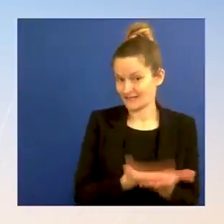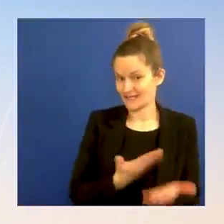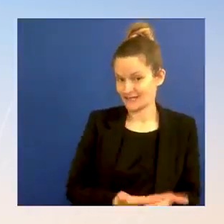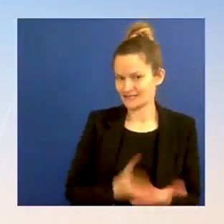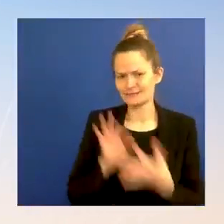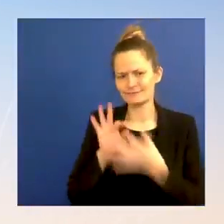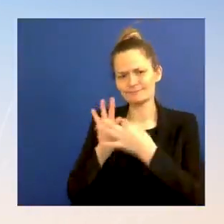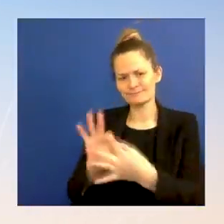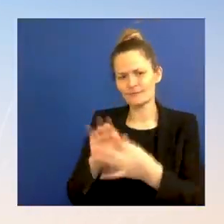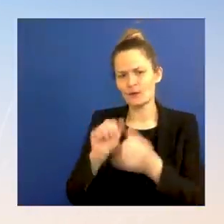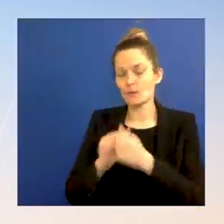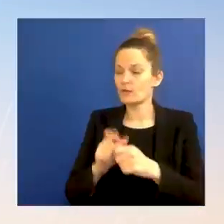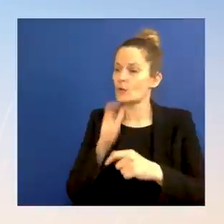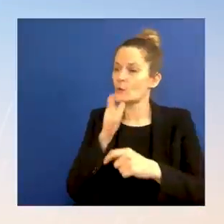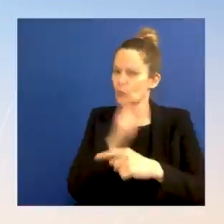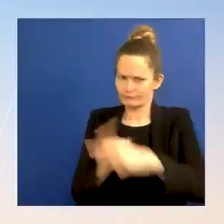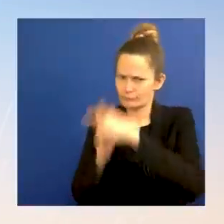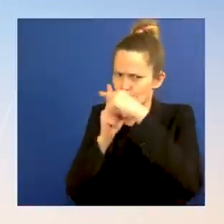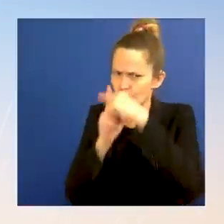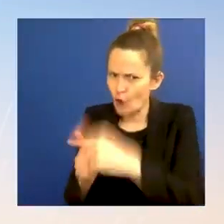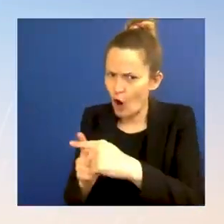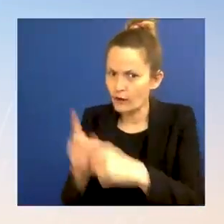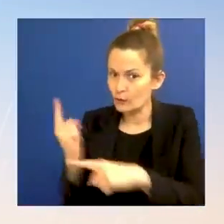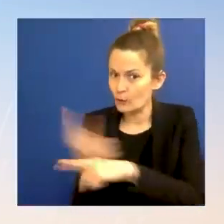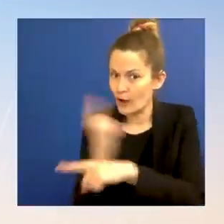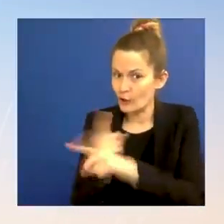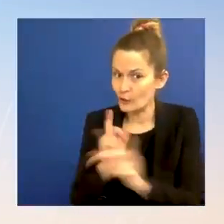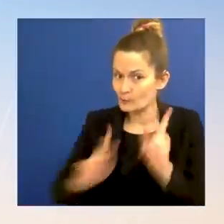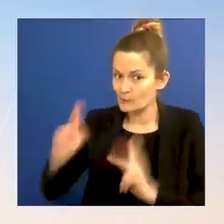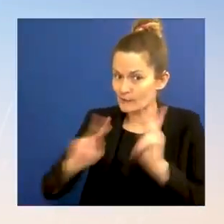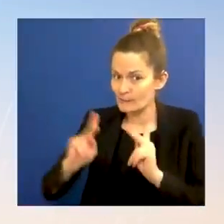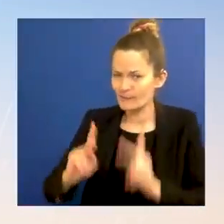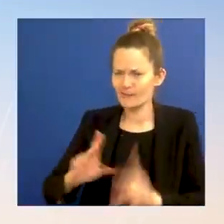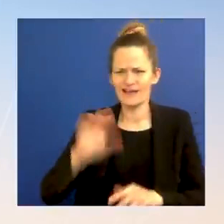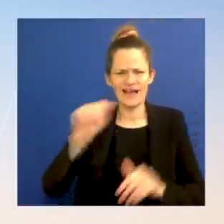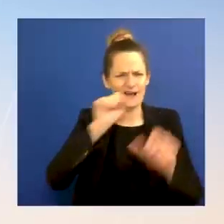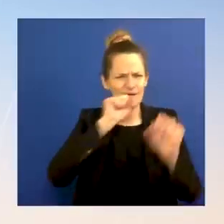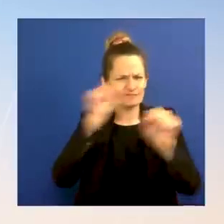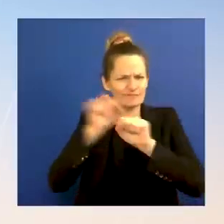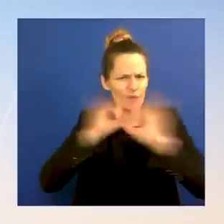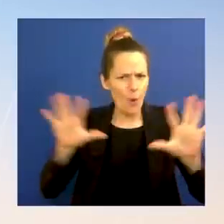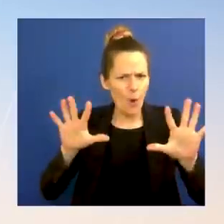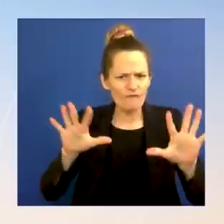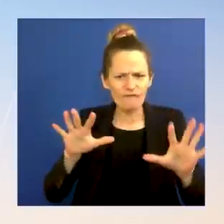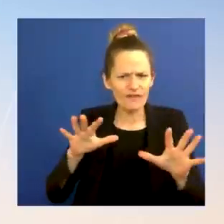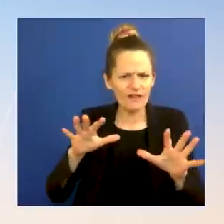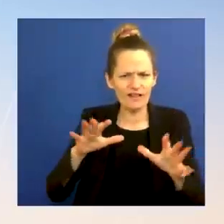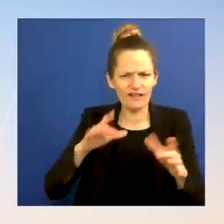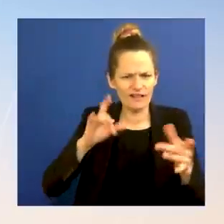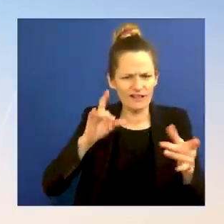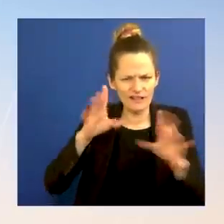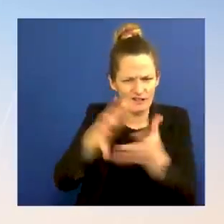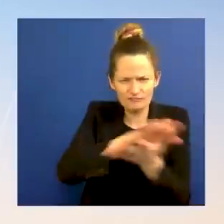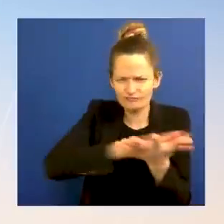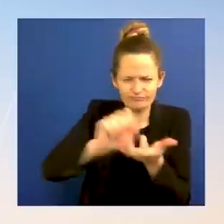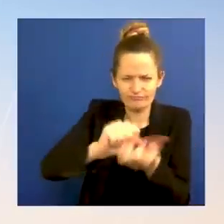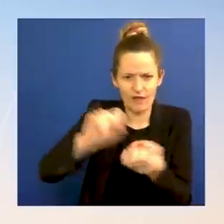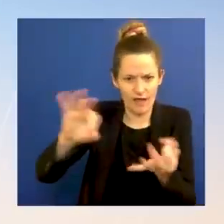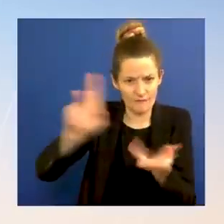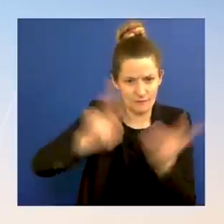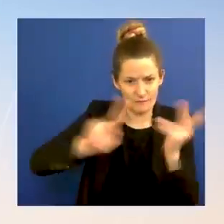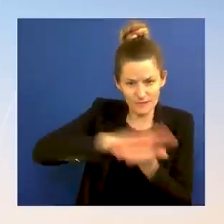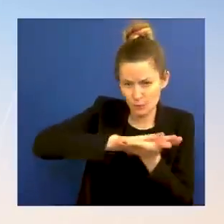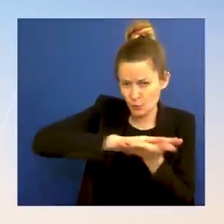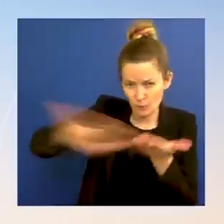of horrific weapons of war on the ground in Ukraine. That's an ongoing process. We have not made conclusions. It's a